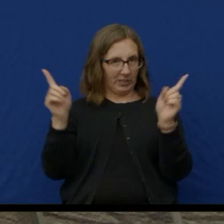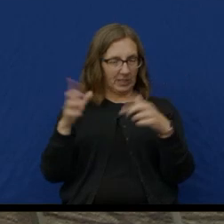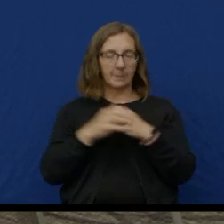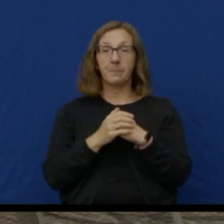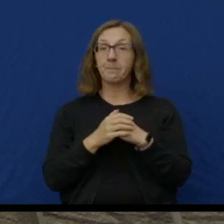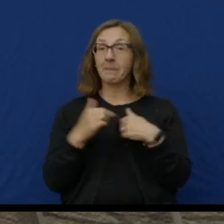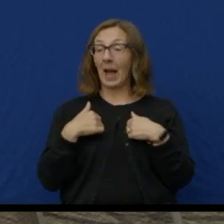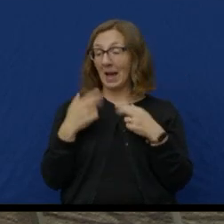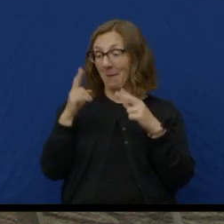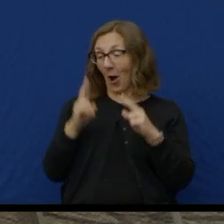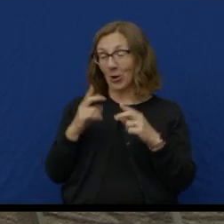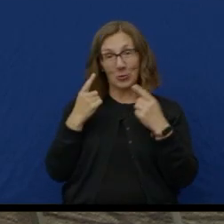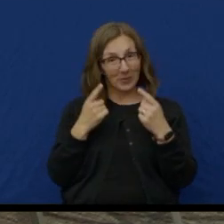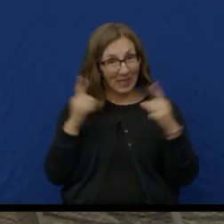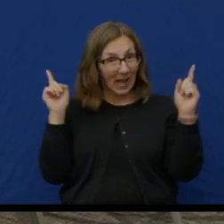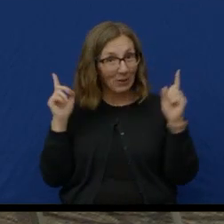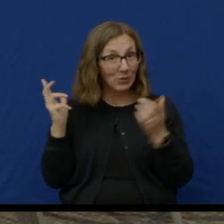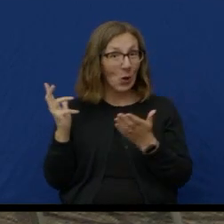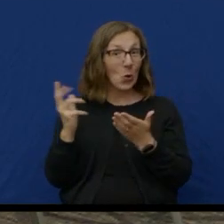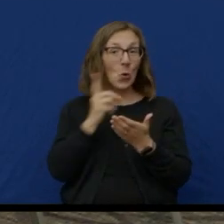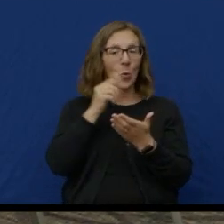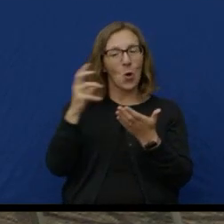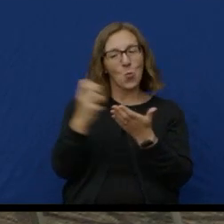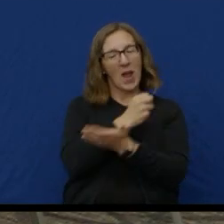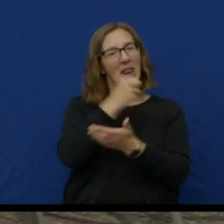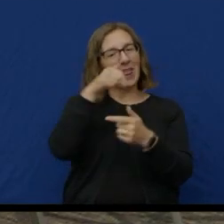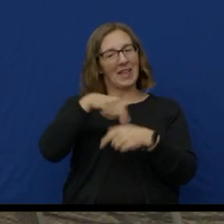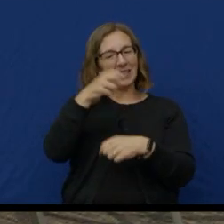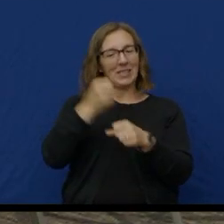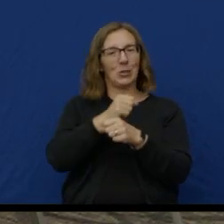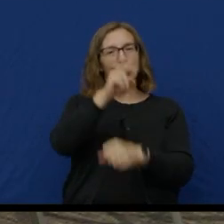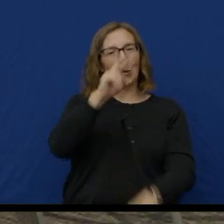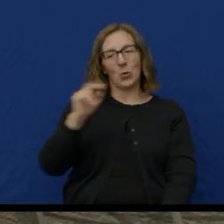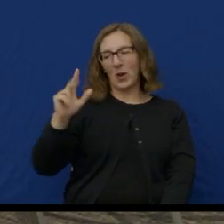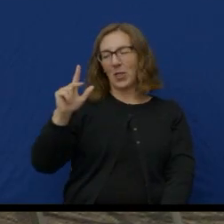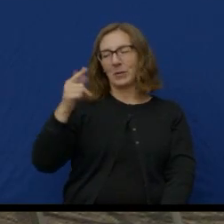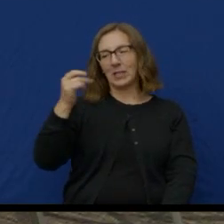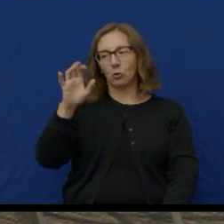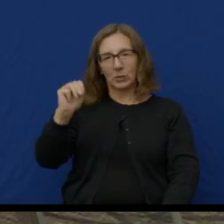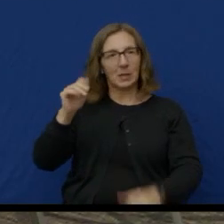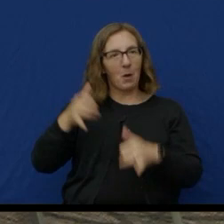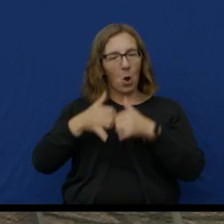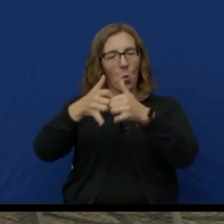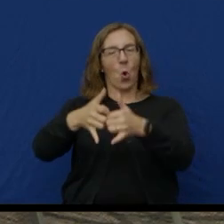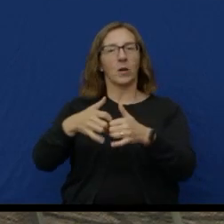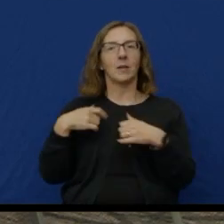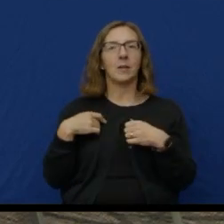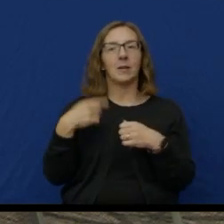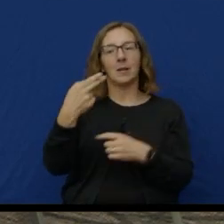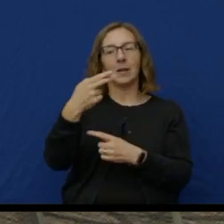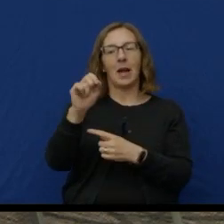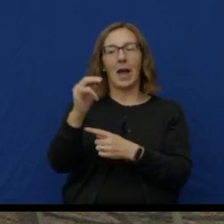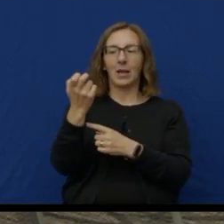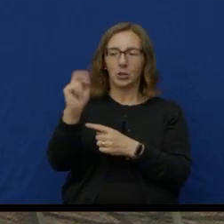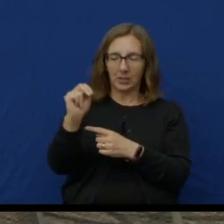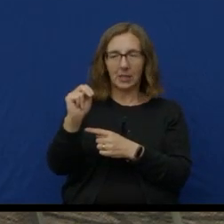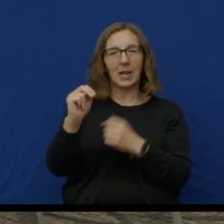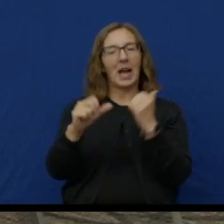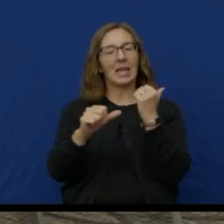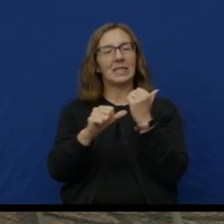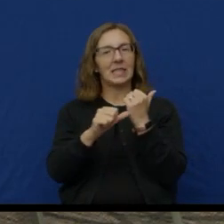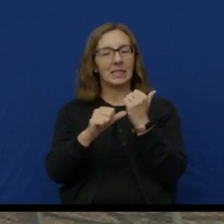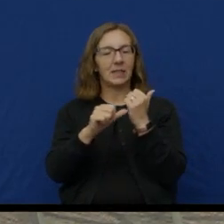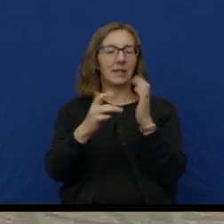my honor to announce the winners of the 2023 Grissom Award for Innovation in Special Education. That is the Henderson Assistive